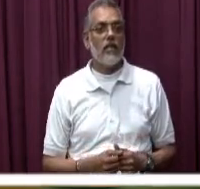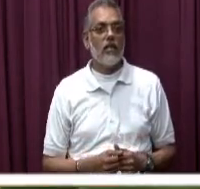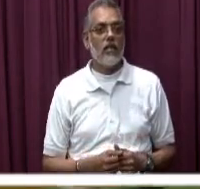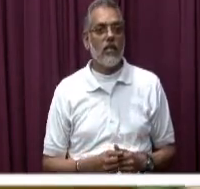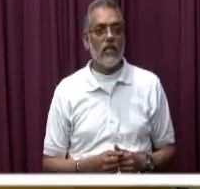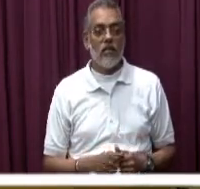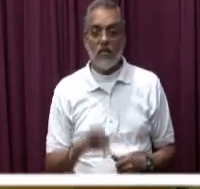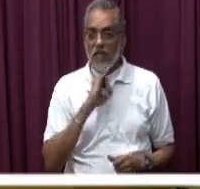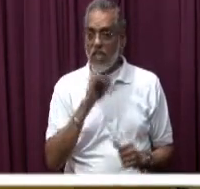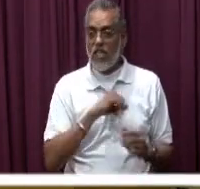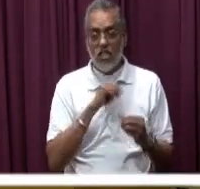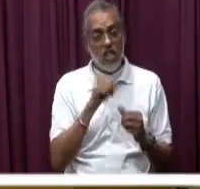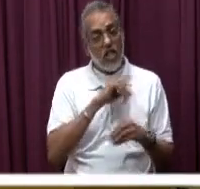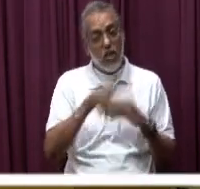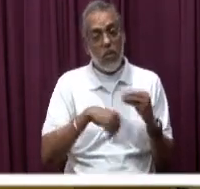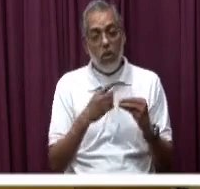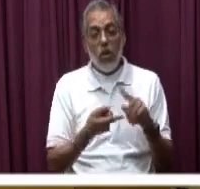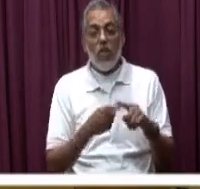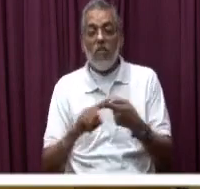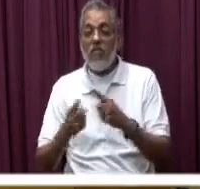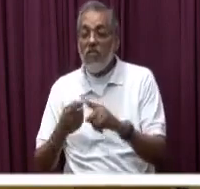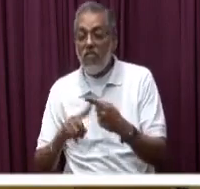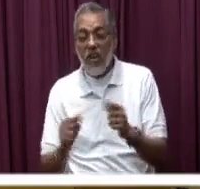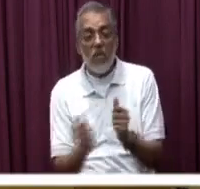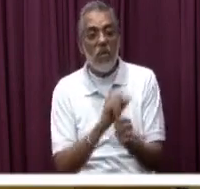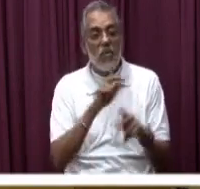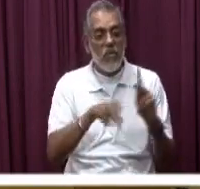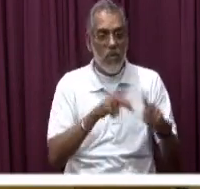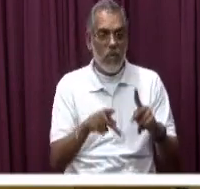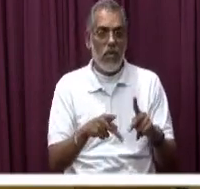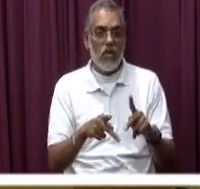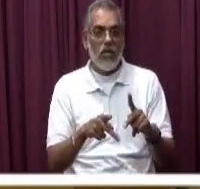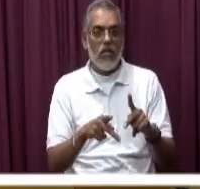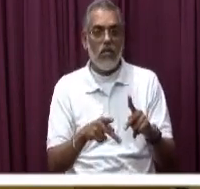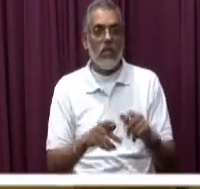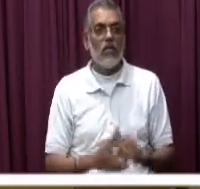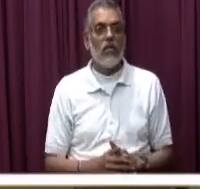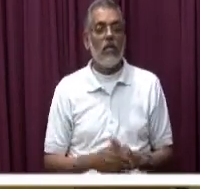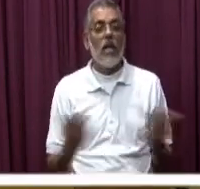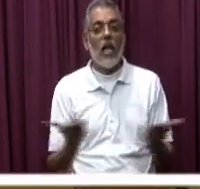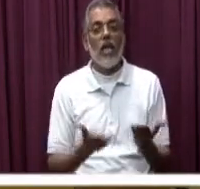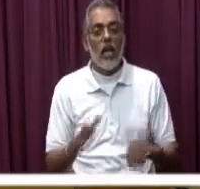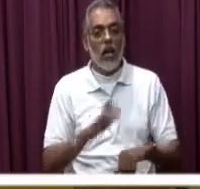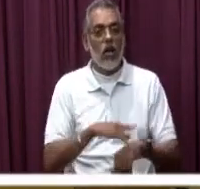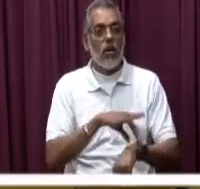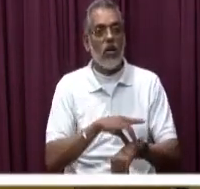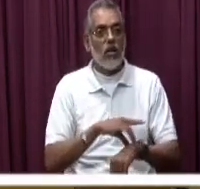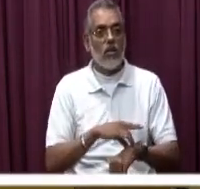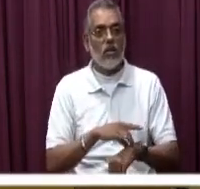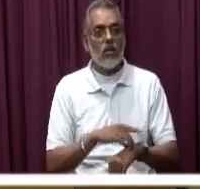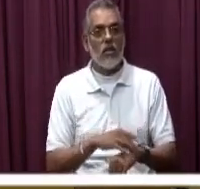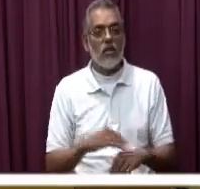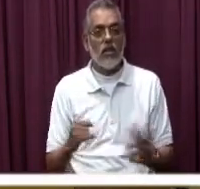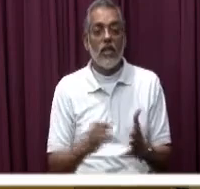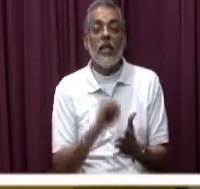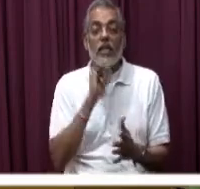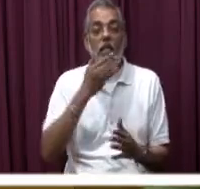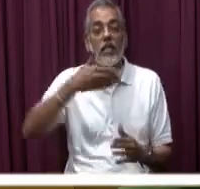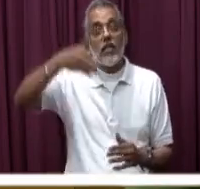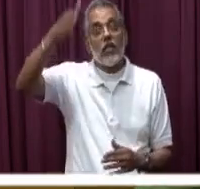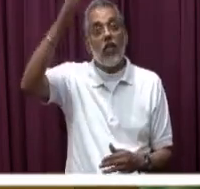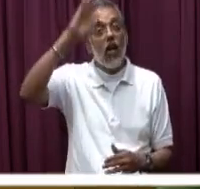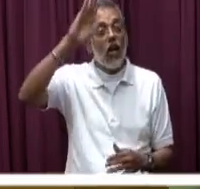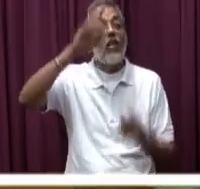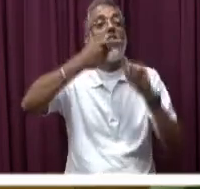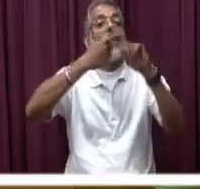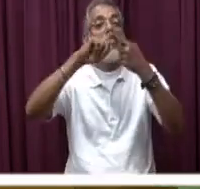It's not about friendship. It's really not about friendship here on earth. It is ultimately about God's friendship.